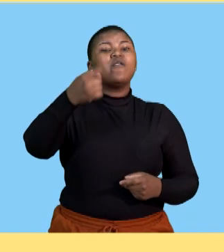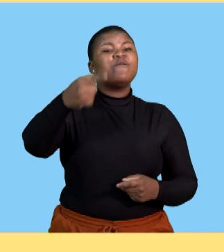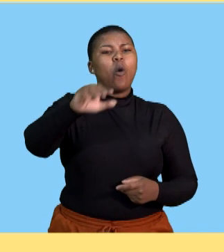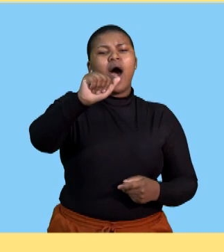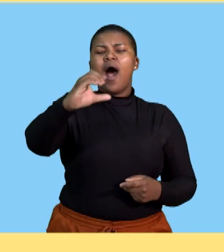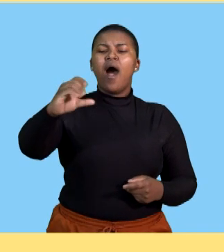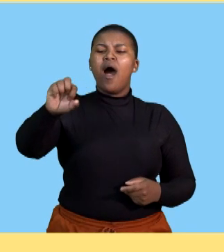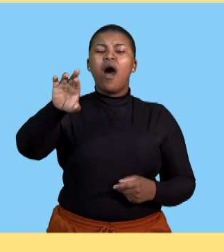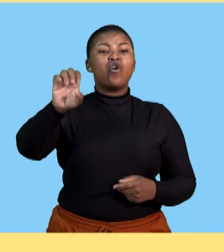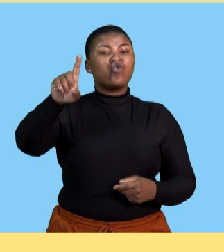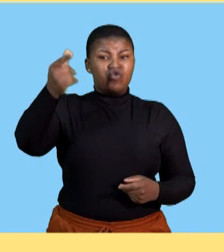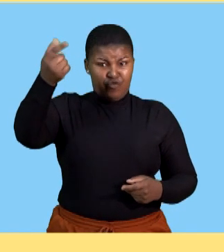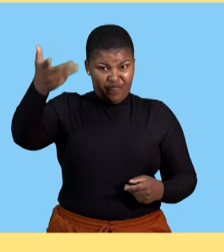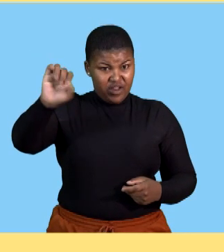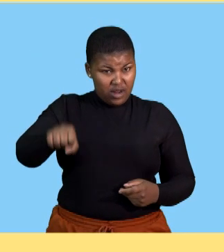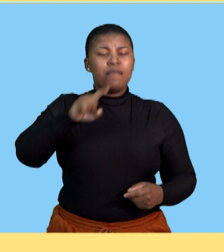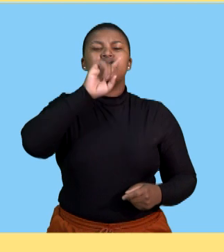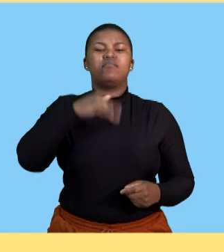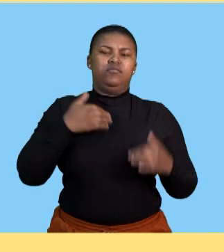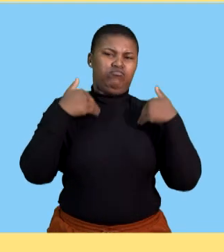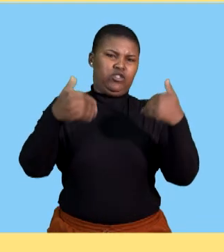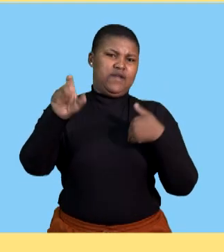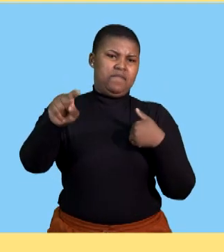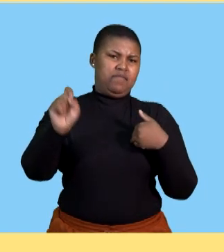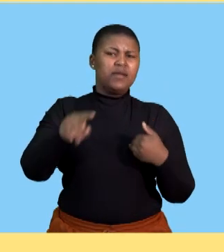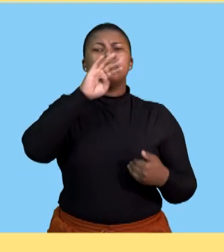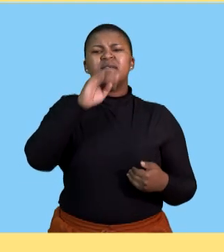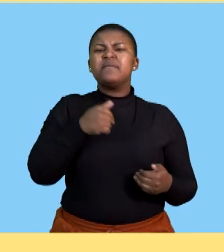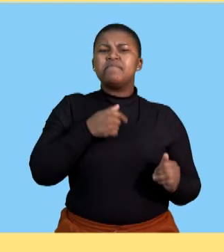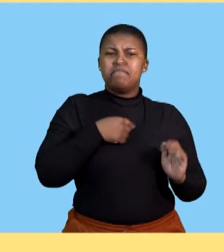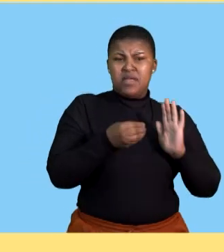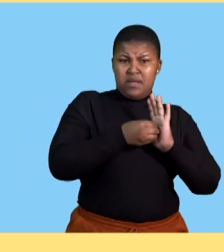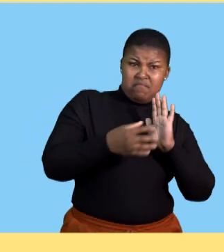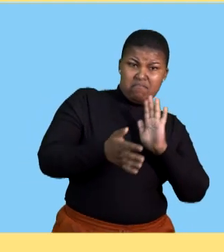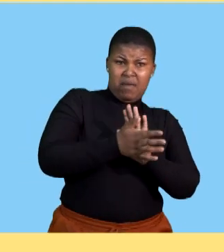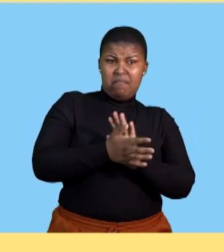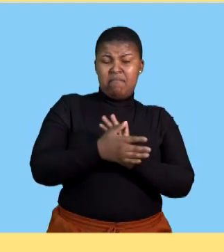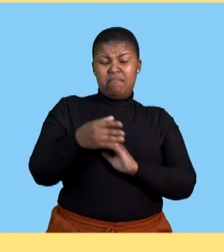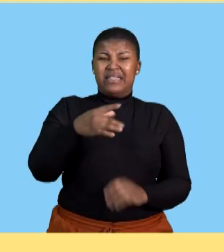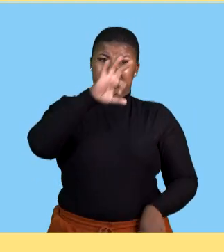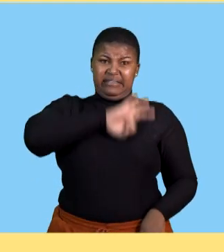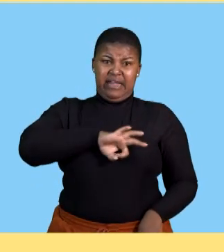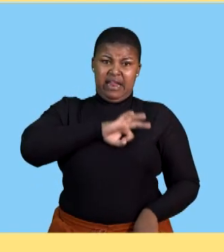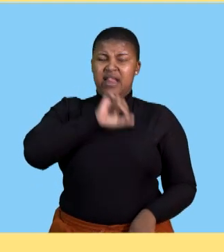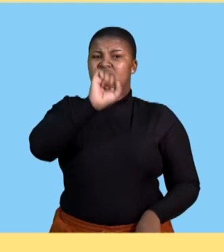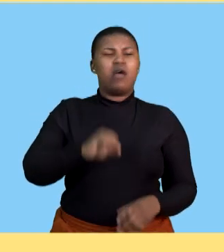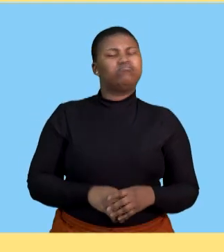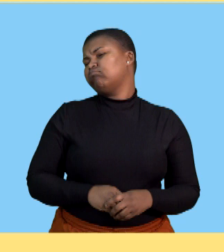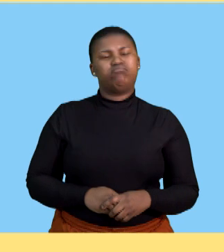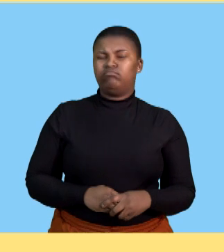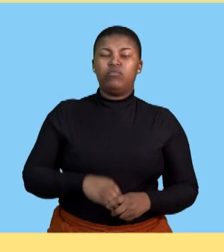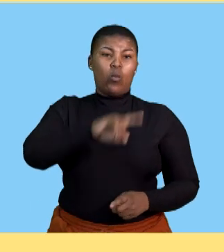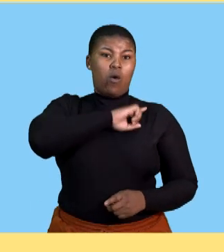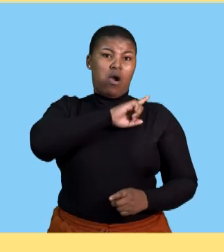accrued expenses. So I will begin off. I will not record the gross salary. The gross